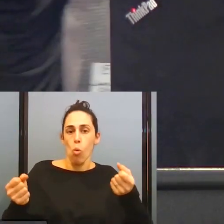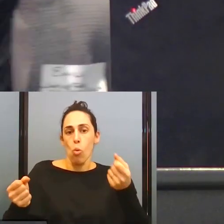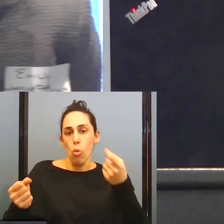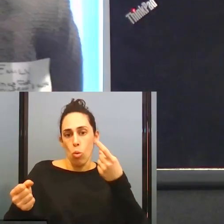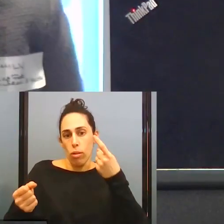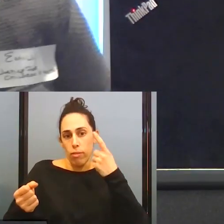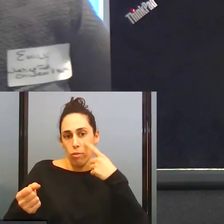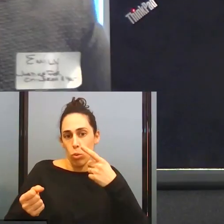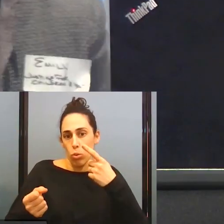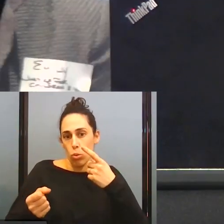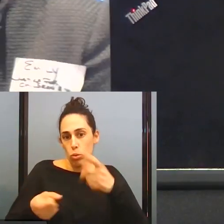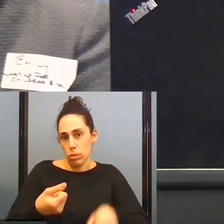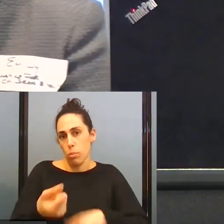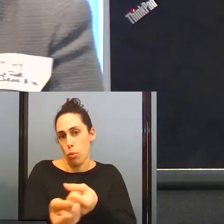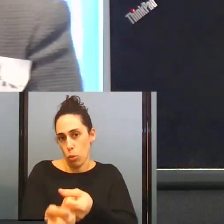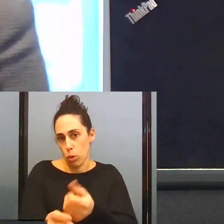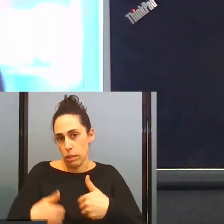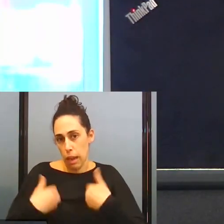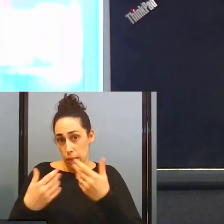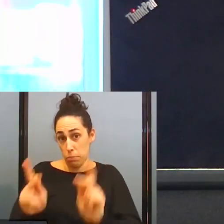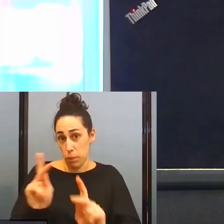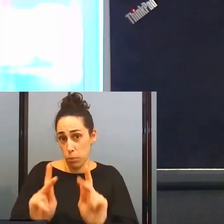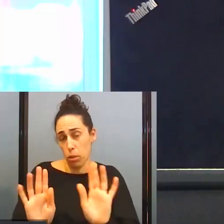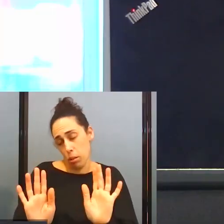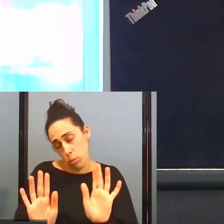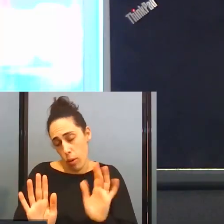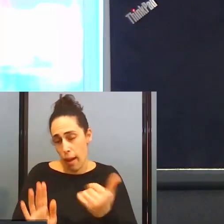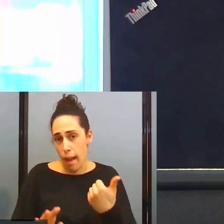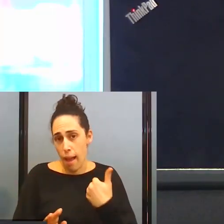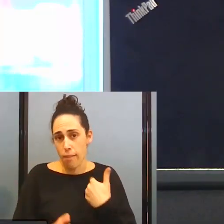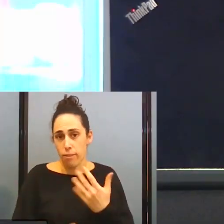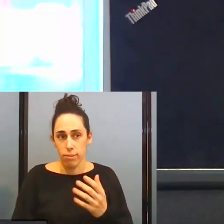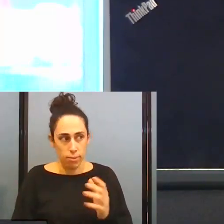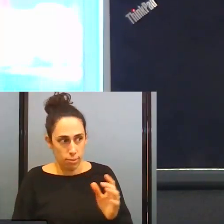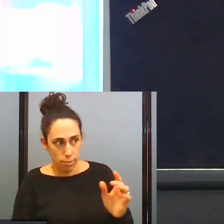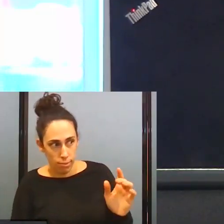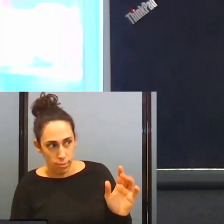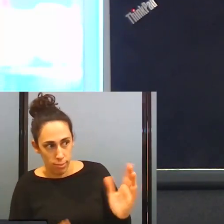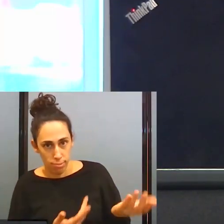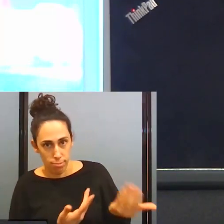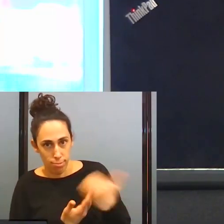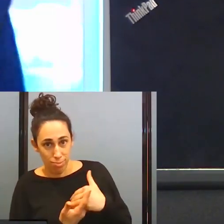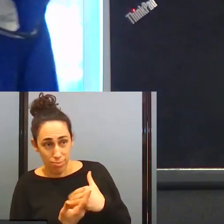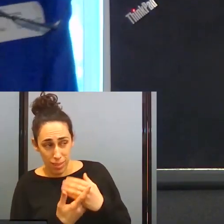Okay. So I think we're going to eat lunch now, right, Tarana? Is that what you're coming to tell everybody? No,